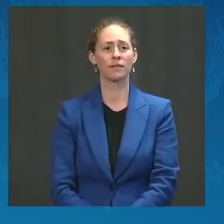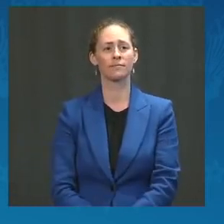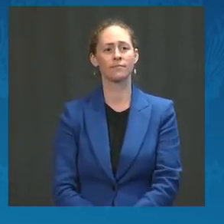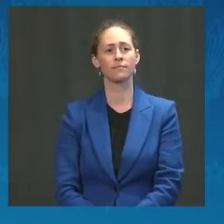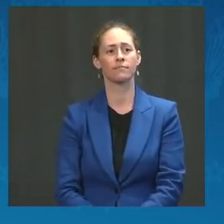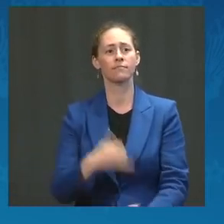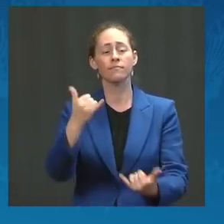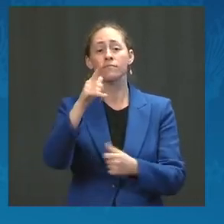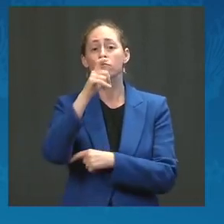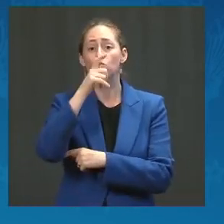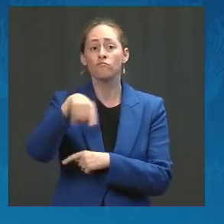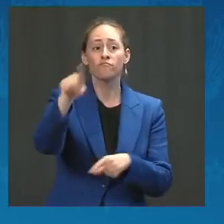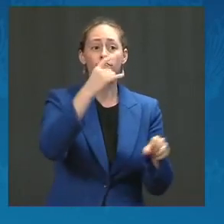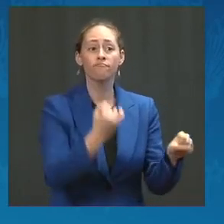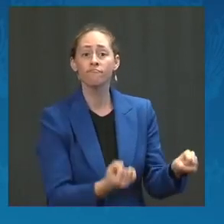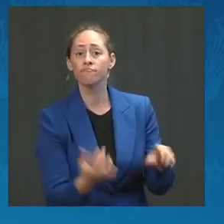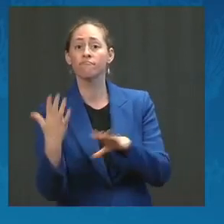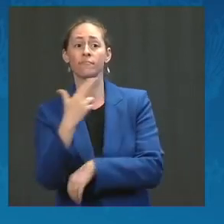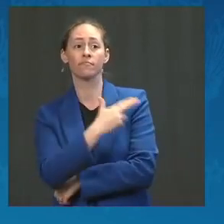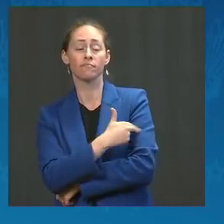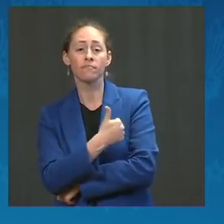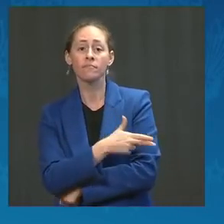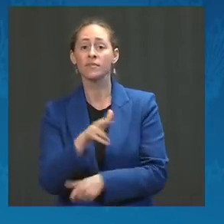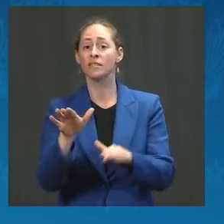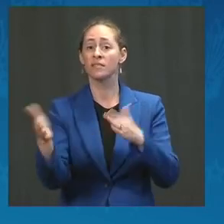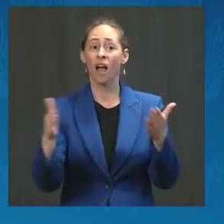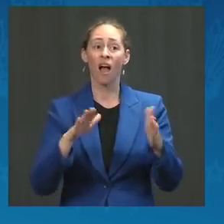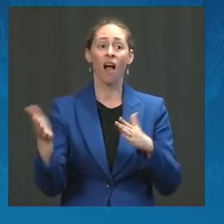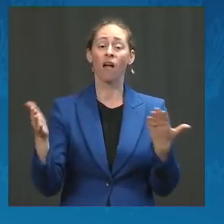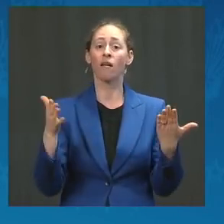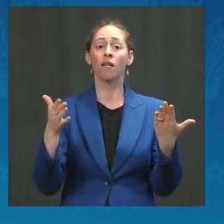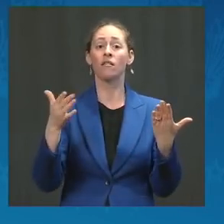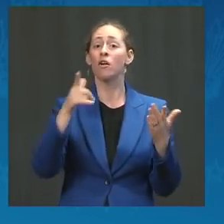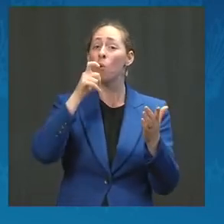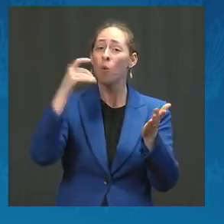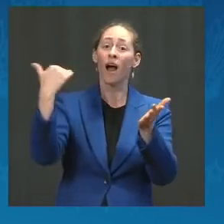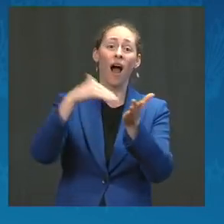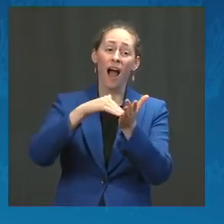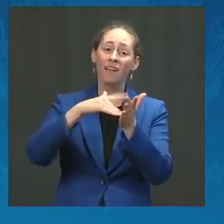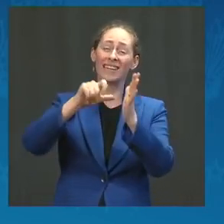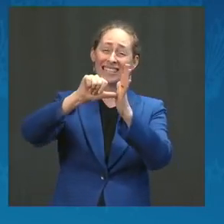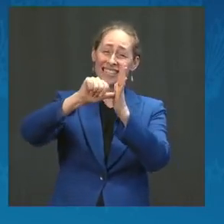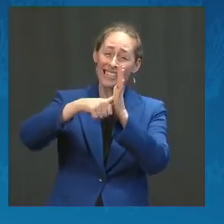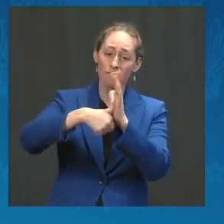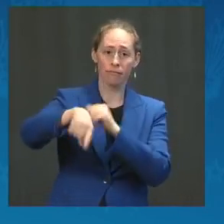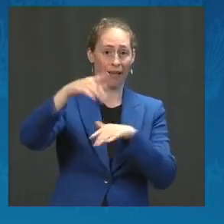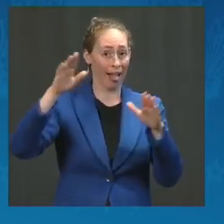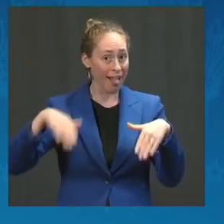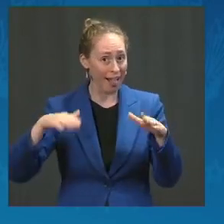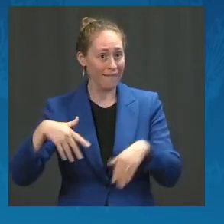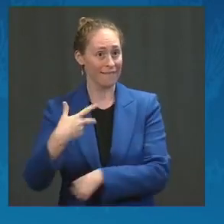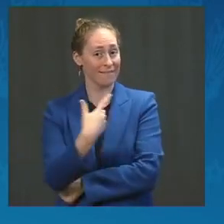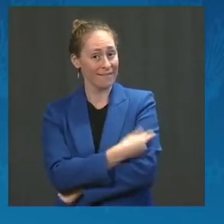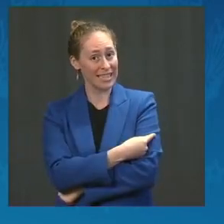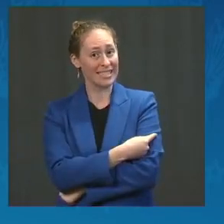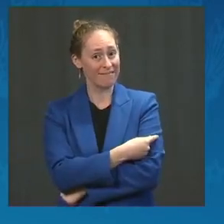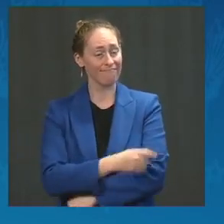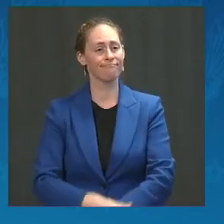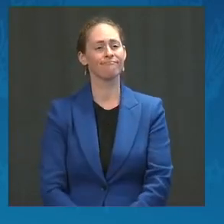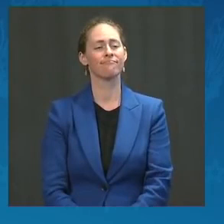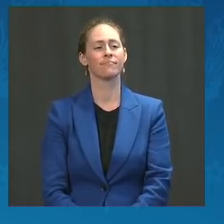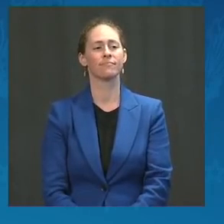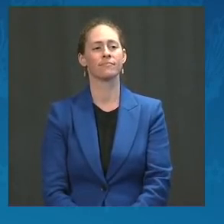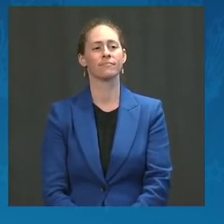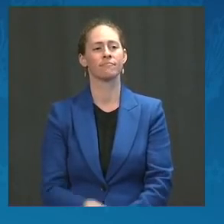deaths due to COVID-19 today are from unvaccinated people. Last month, a study showed that